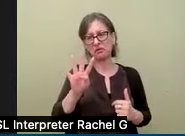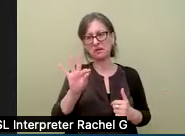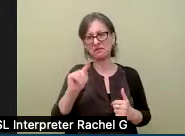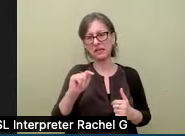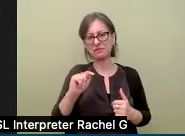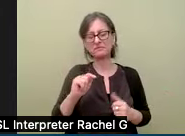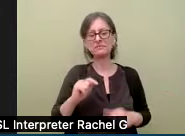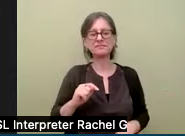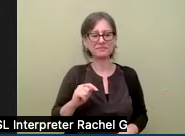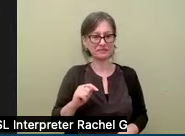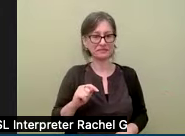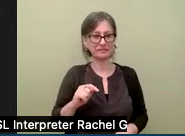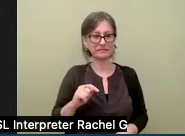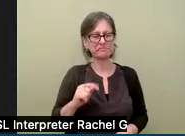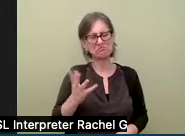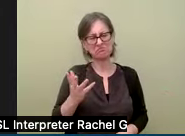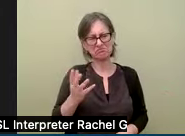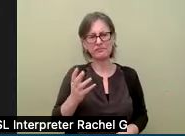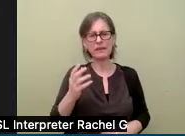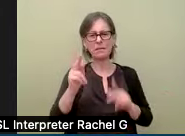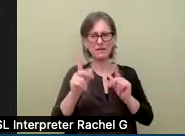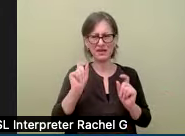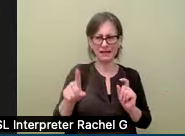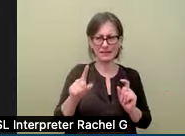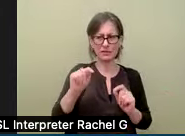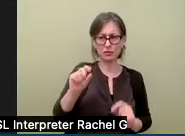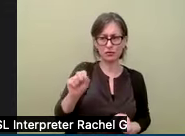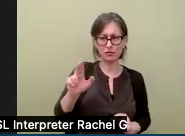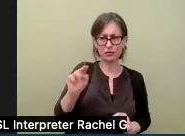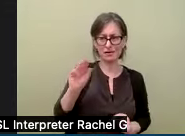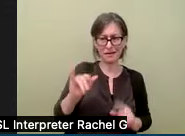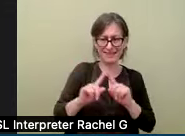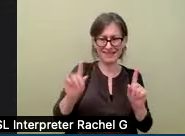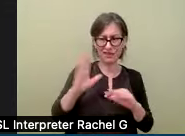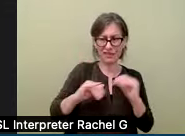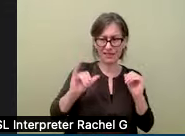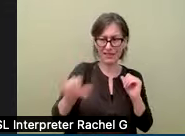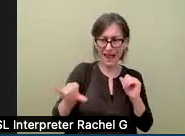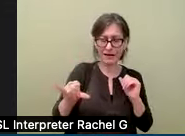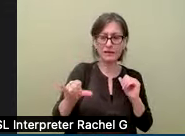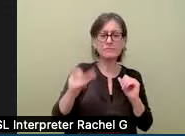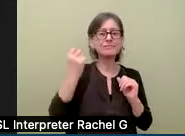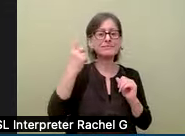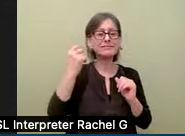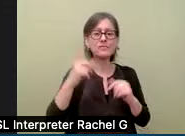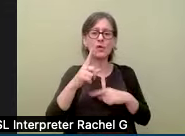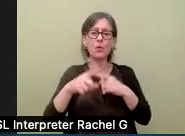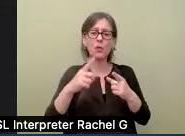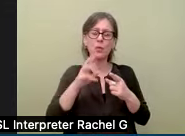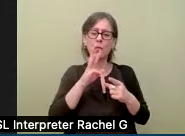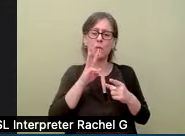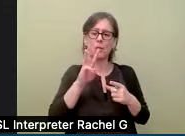Thanks, Mark. And we often get asked, how is a tsunami different than that? Well, a wind wave breaks along the coast in